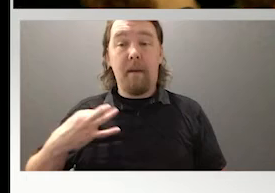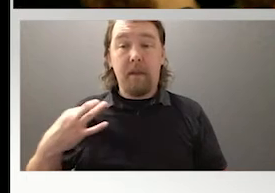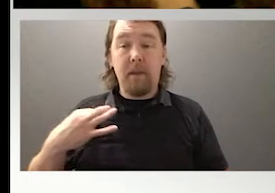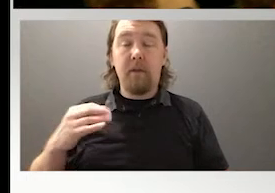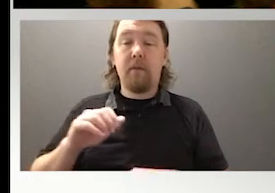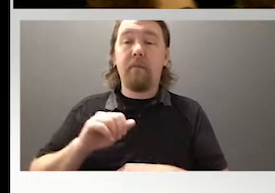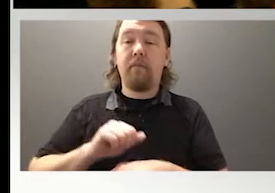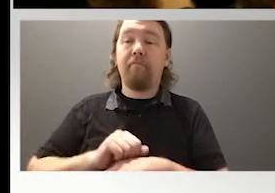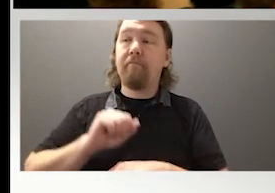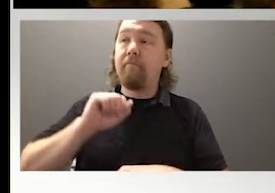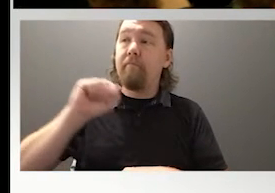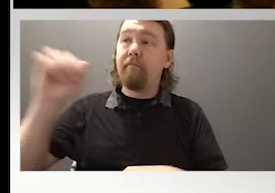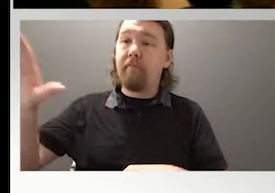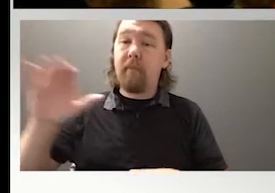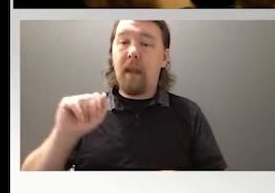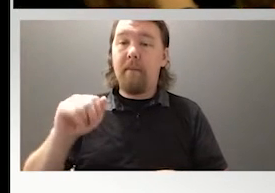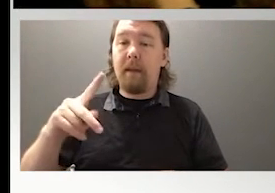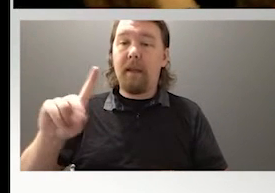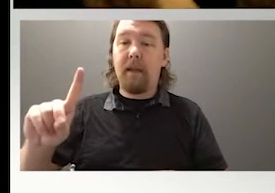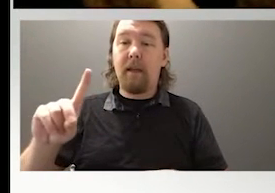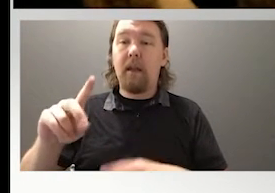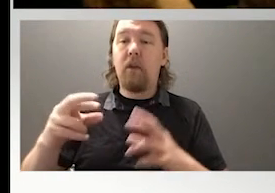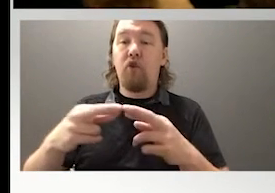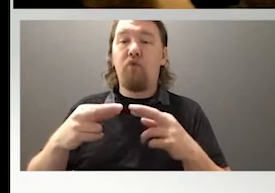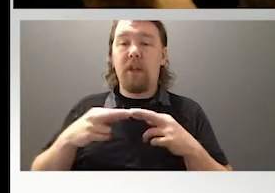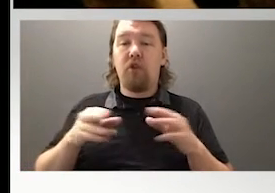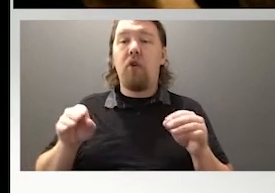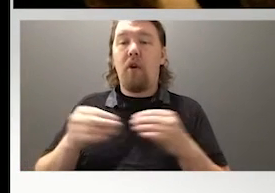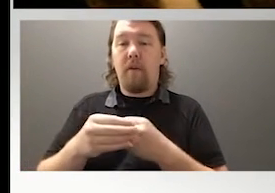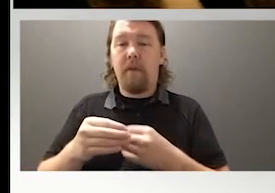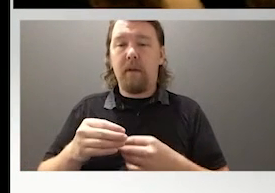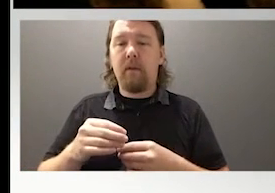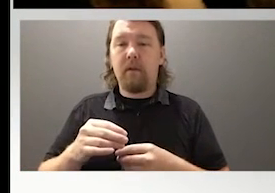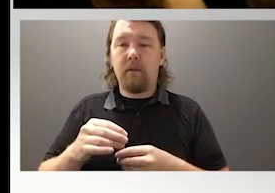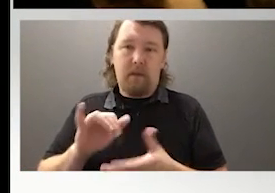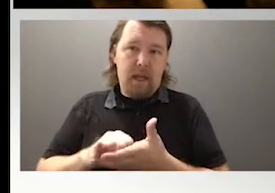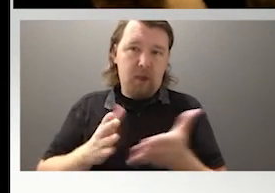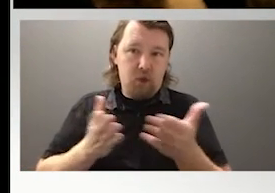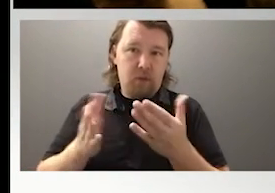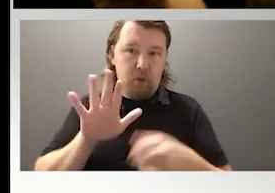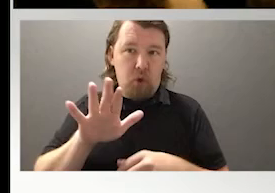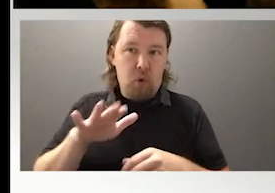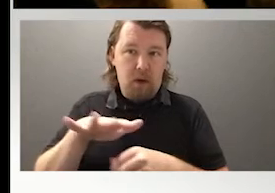Applications are submitted to the APD regional office that serves the area where you reside at.